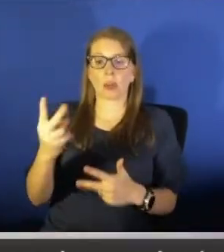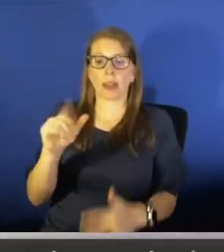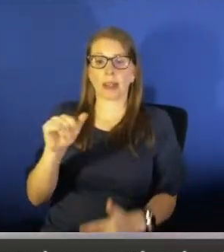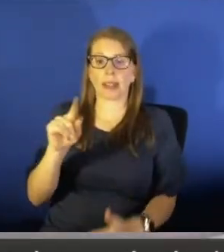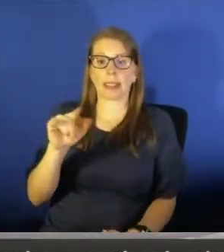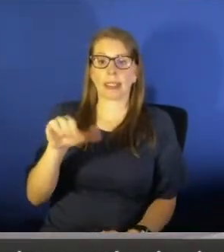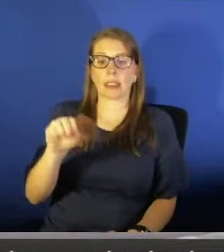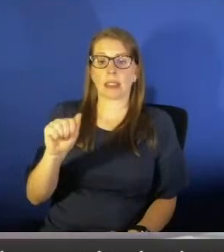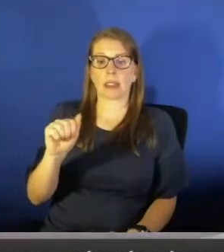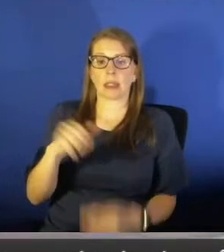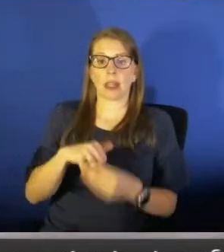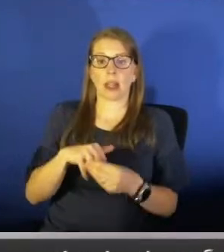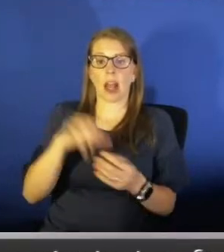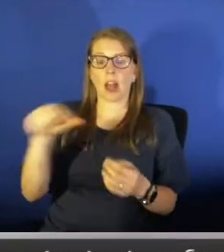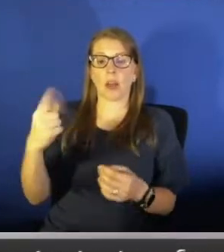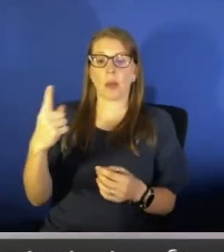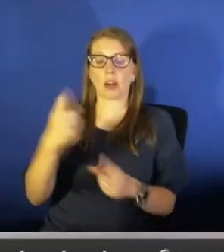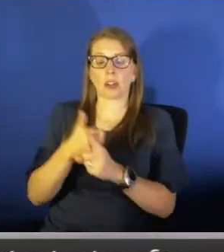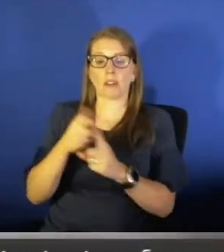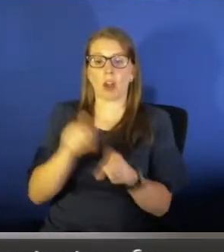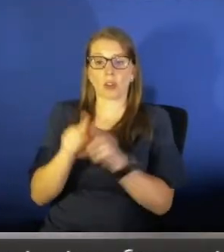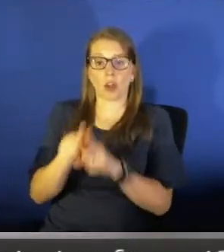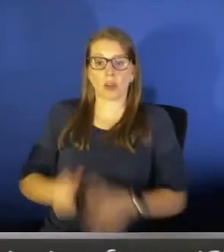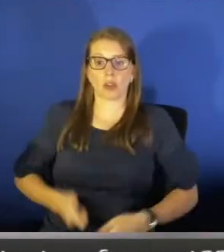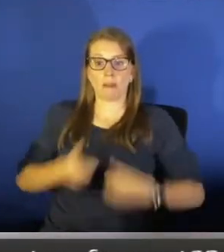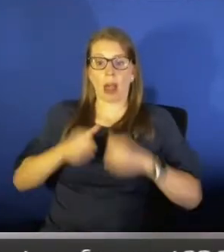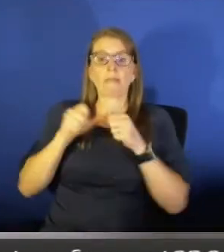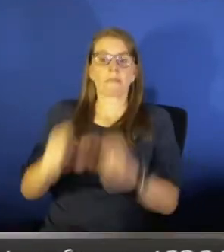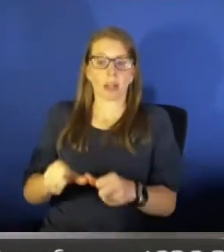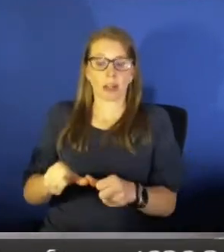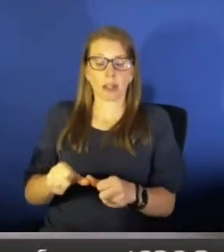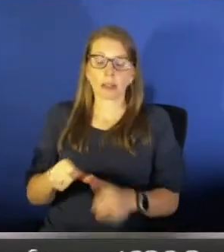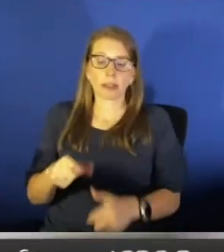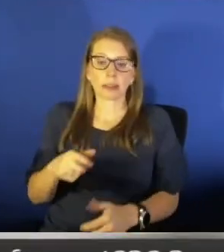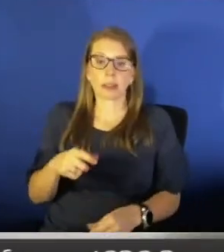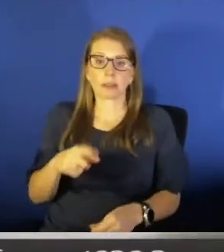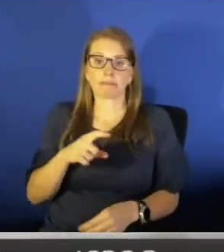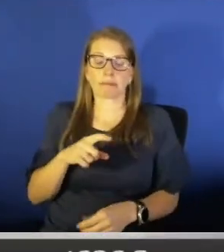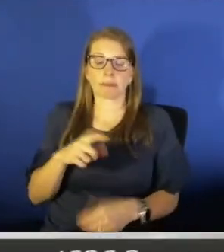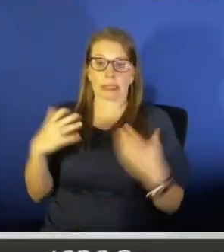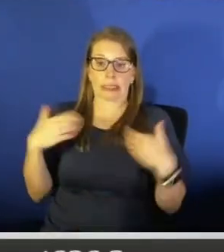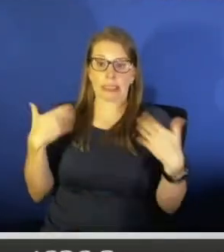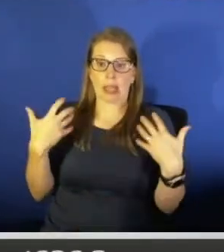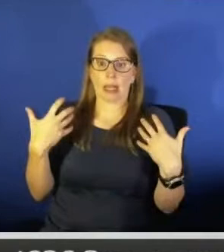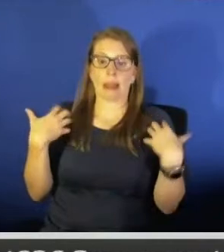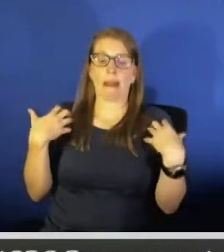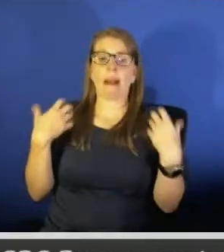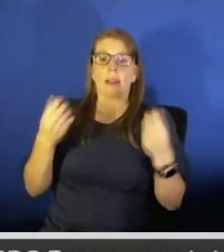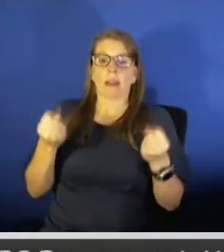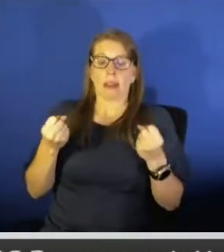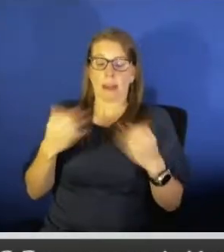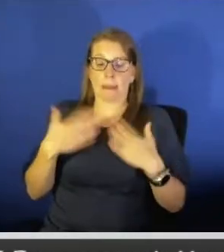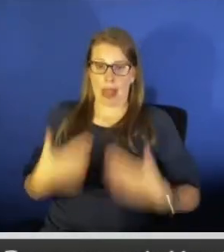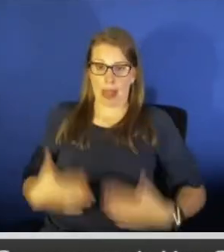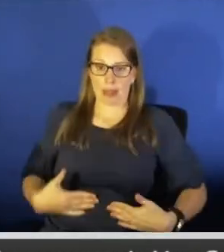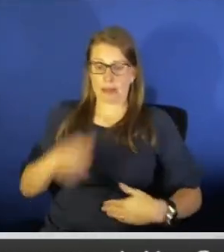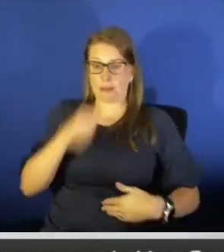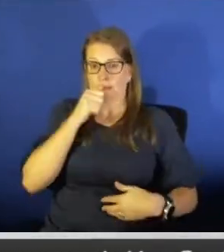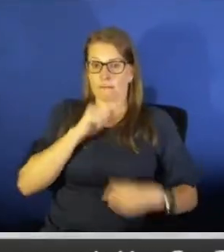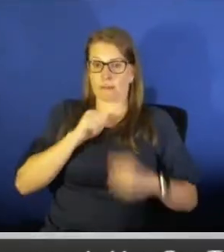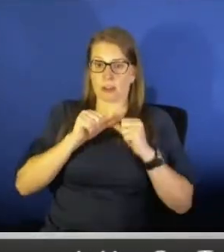one who also survived. So it is a testament to the young, healthy body that can survive an insult like